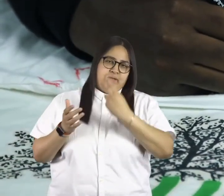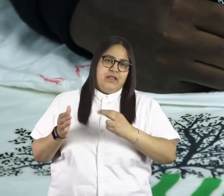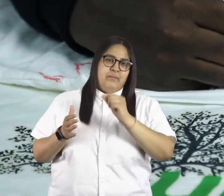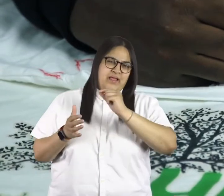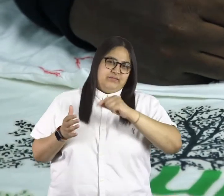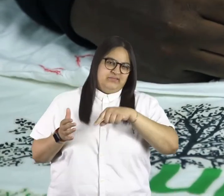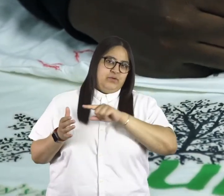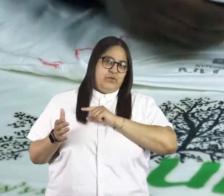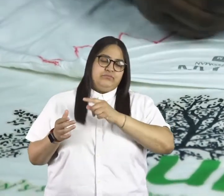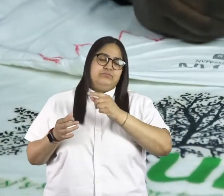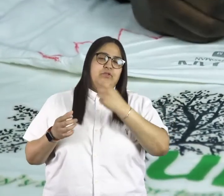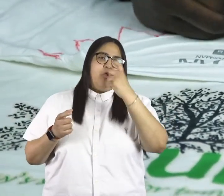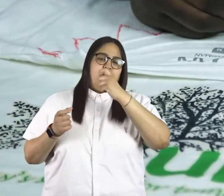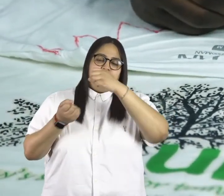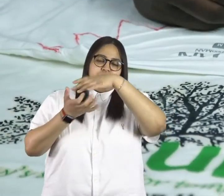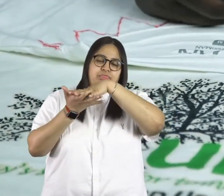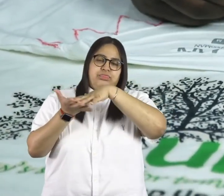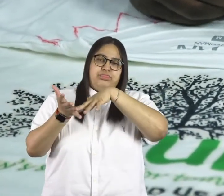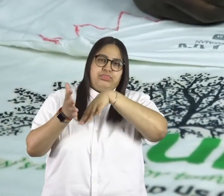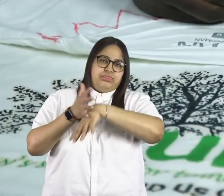Okay, let's get this.